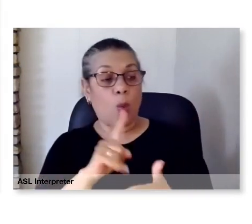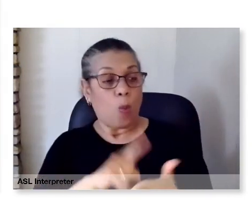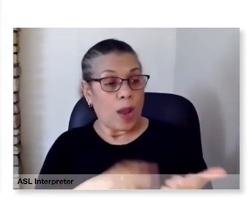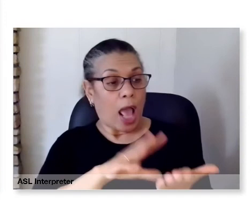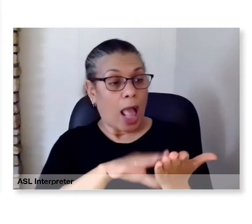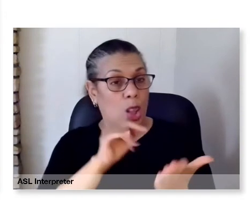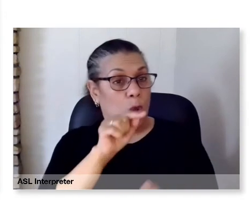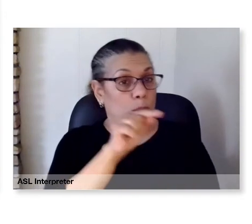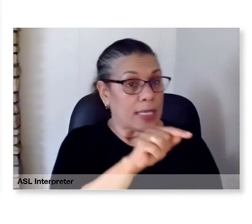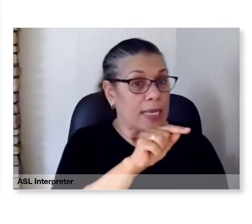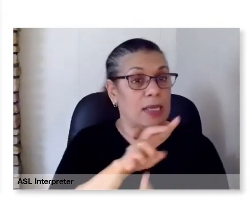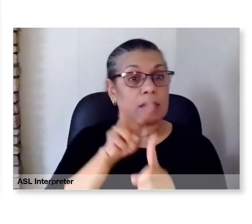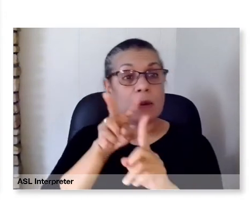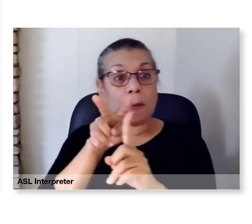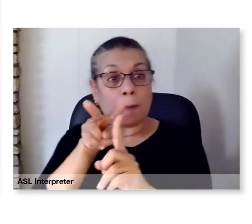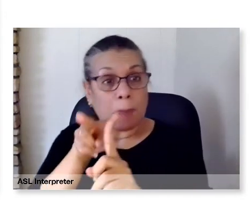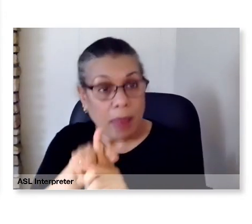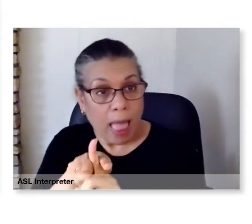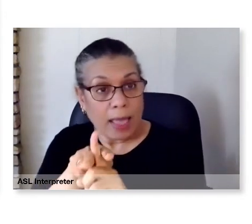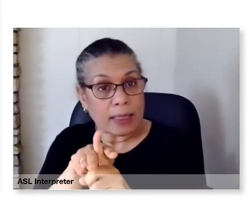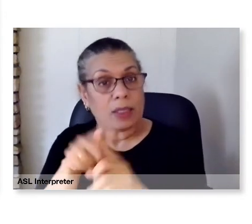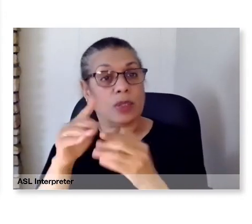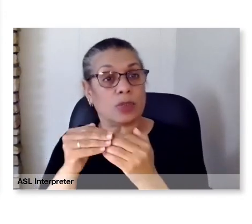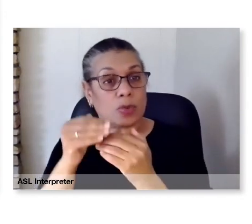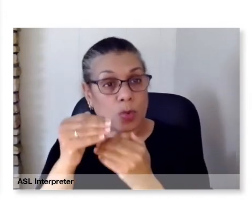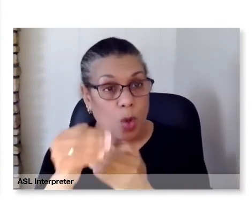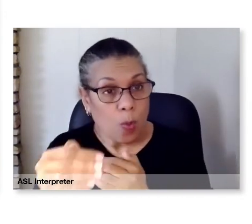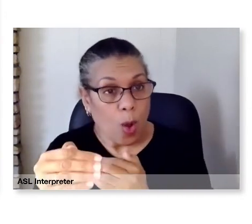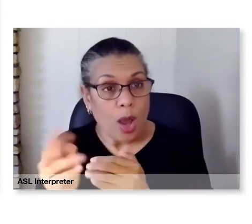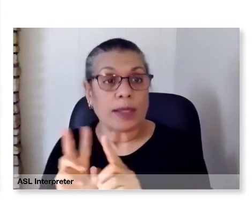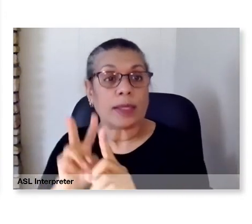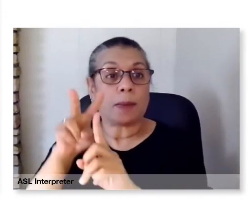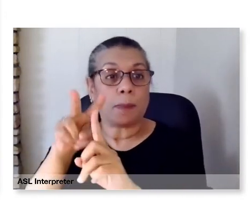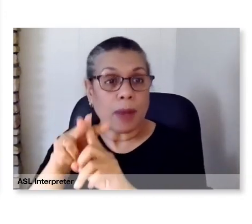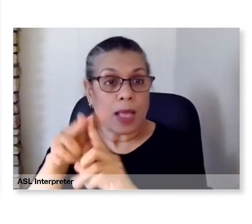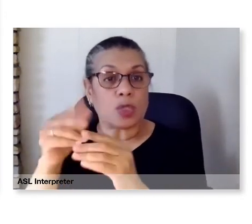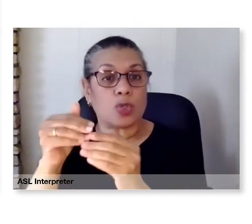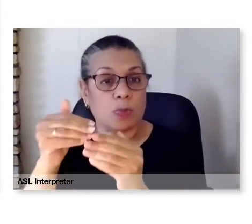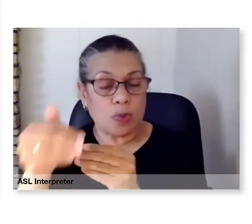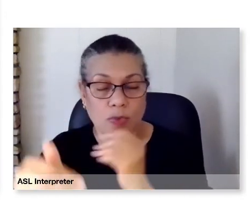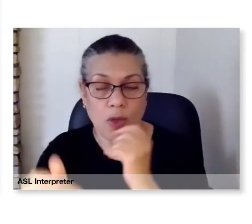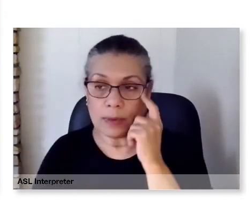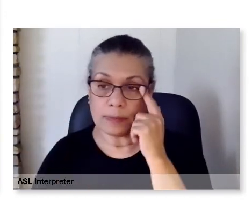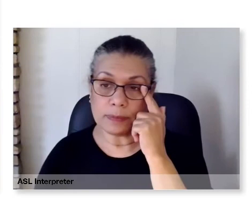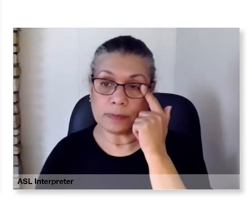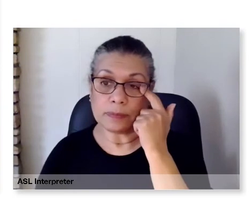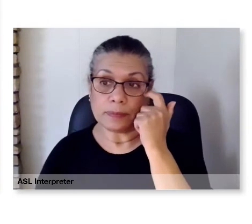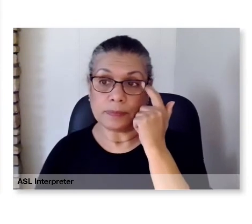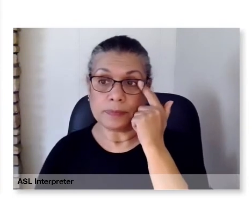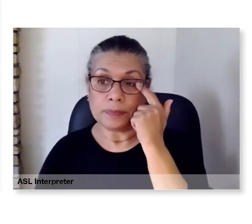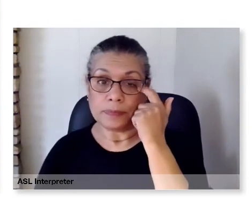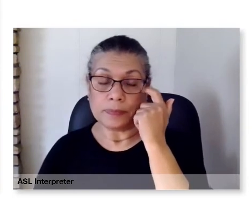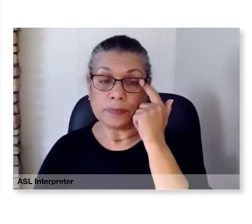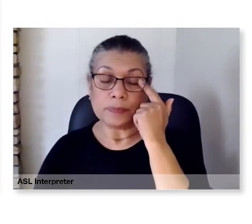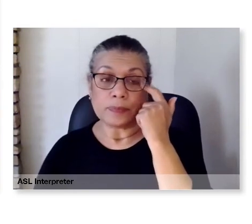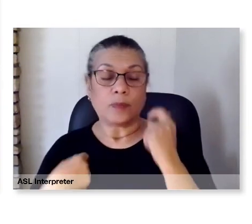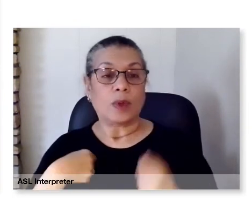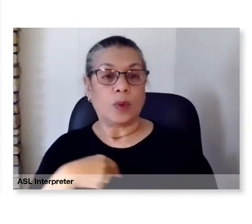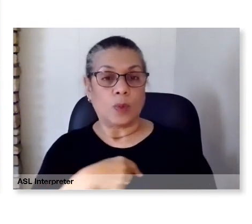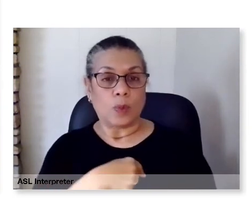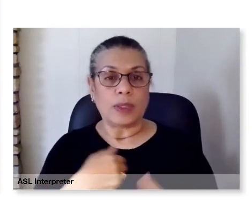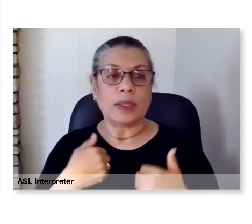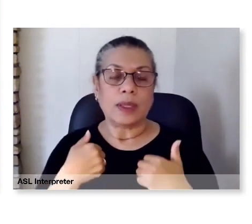to apply it to situations in the social world. And obviously, you know, we run into an enormous number